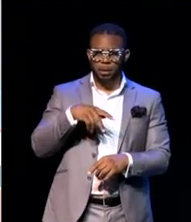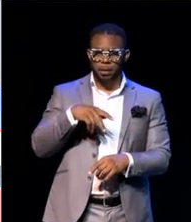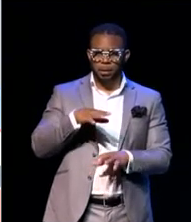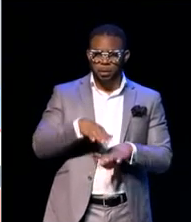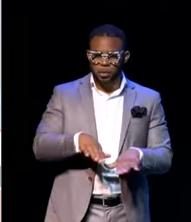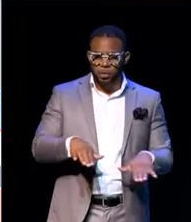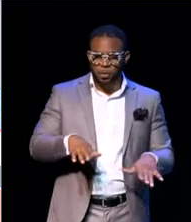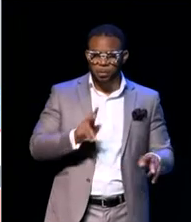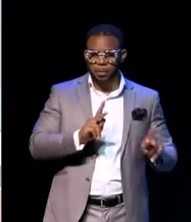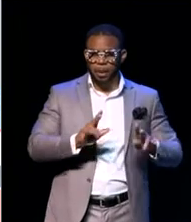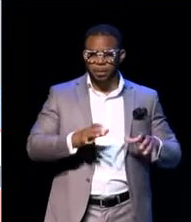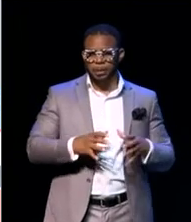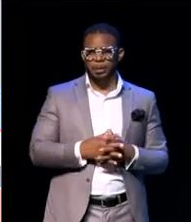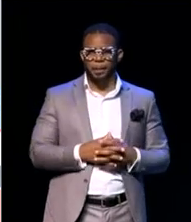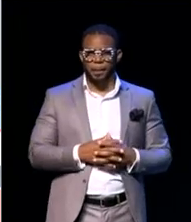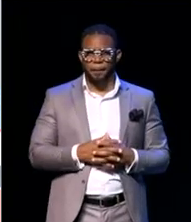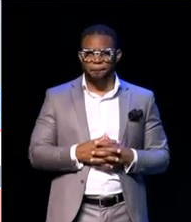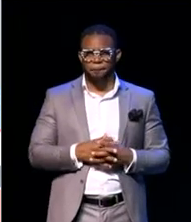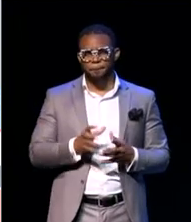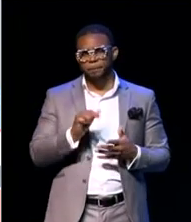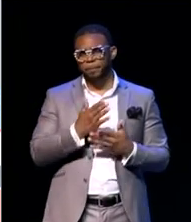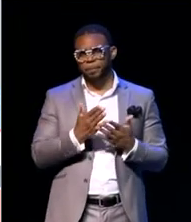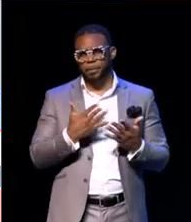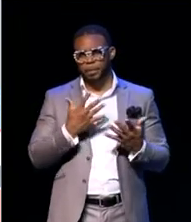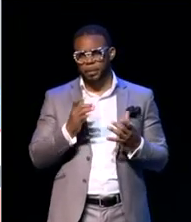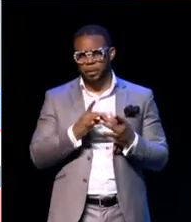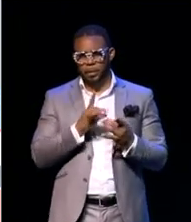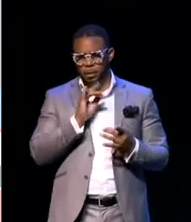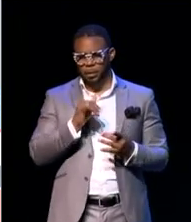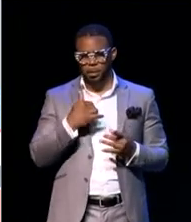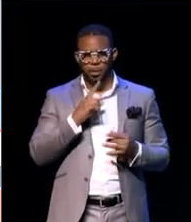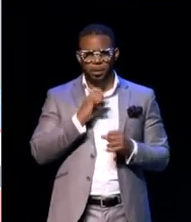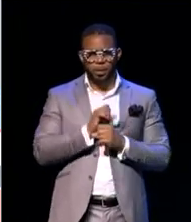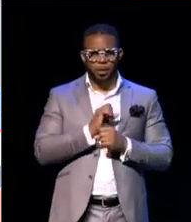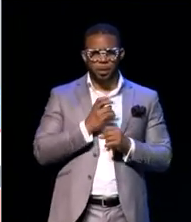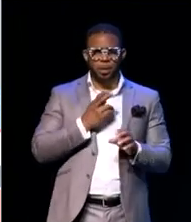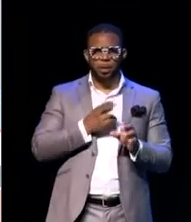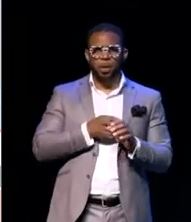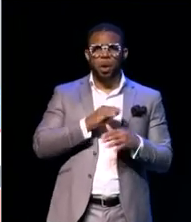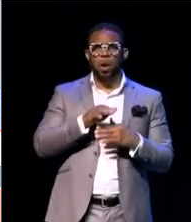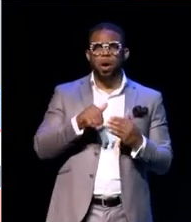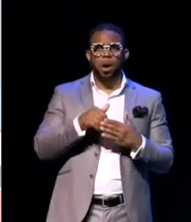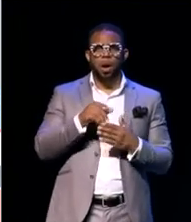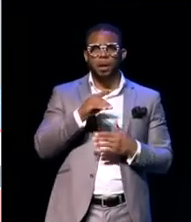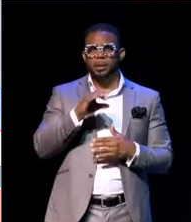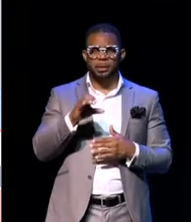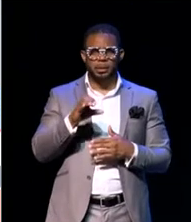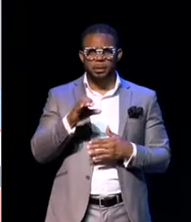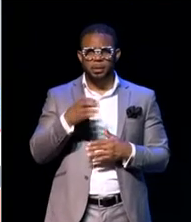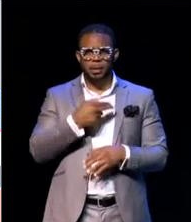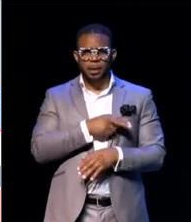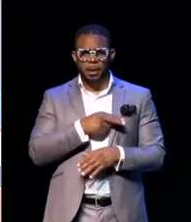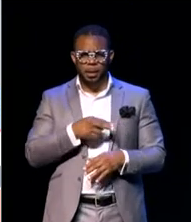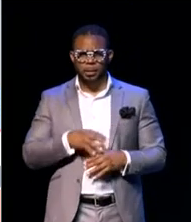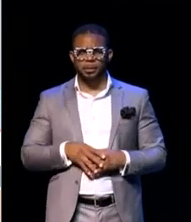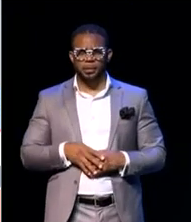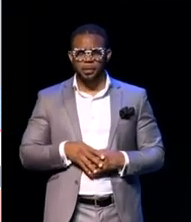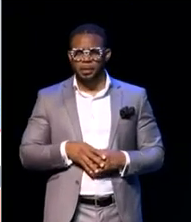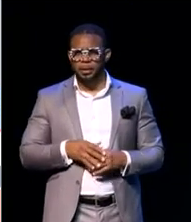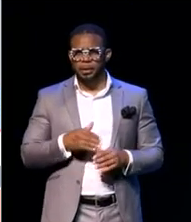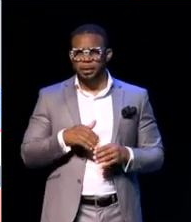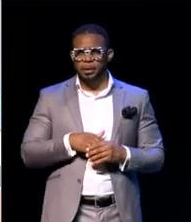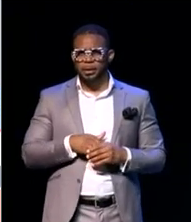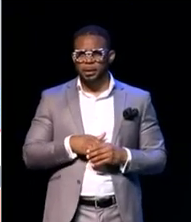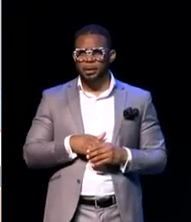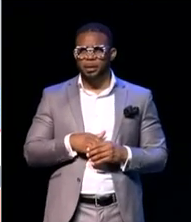pediatric population. The other thing I'd like to say is that we have certainly joined all of the District of Columbia hospitals